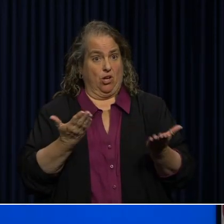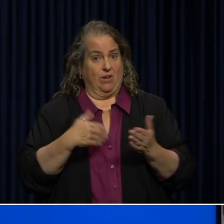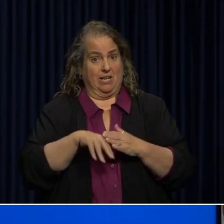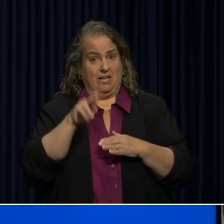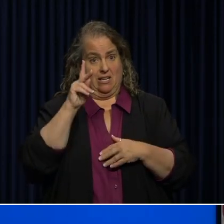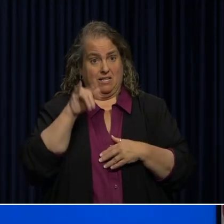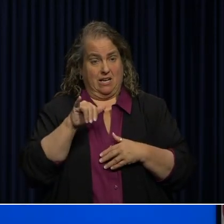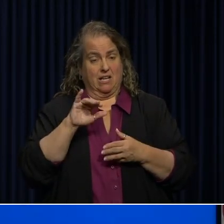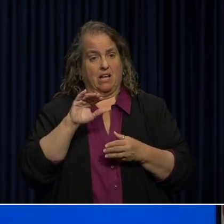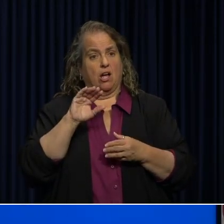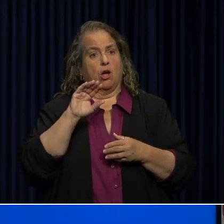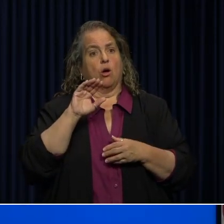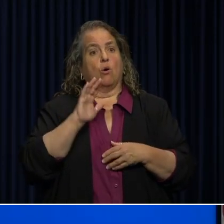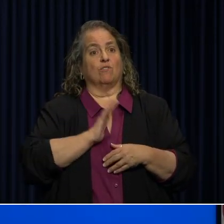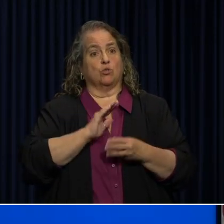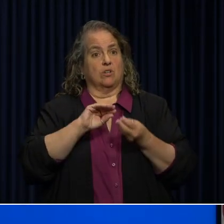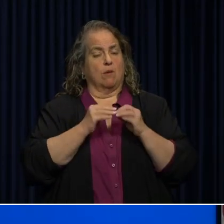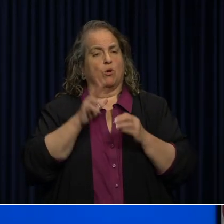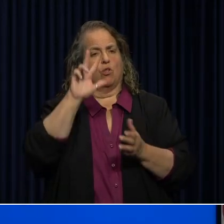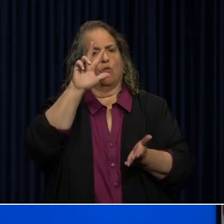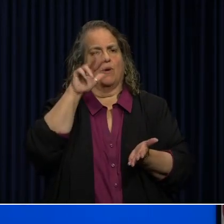our official number is